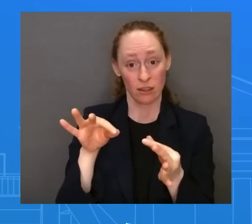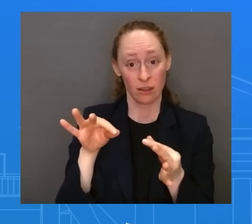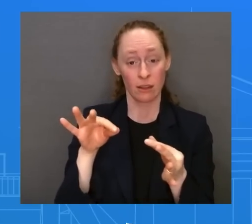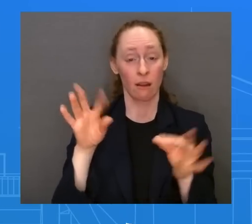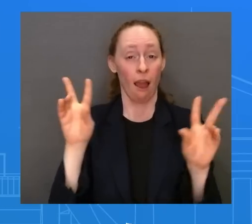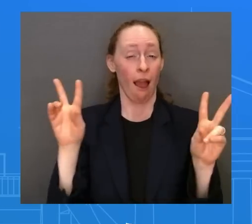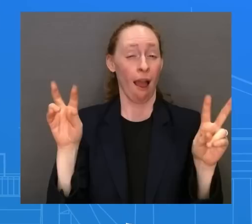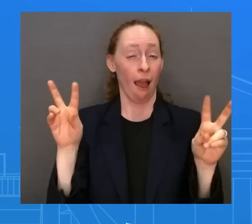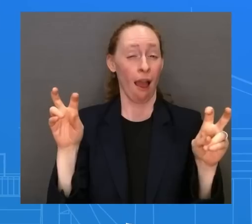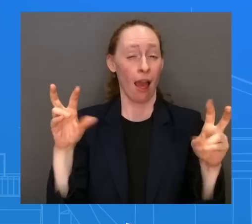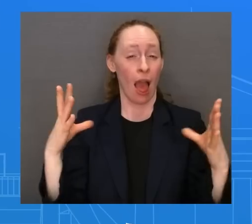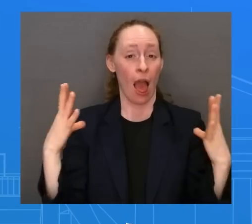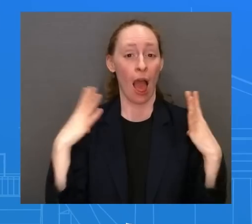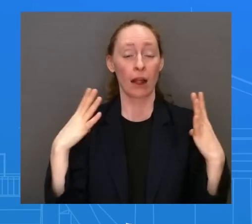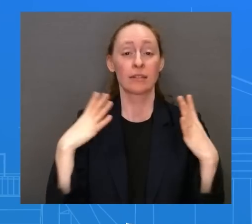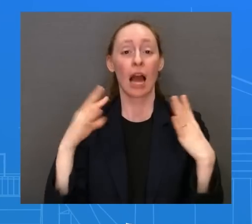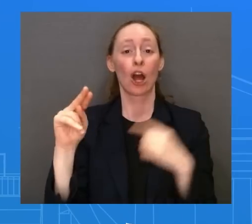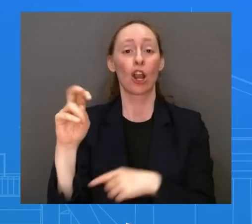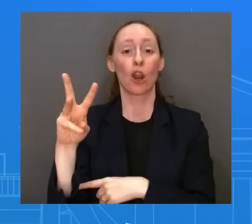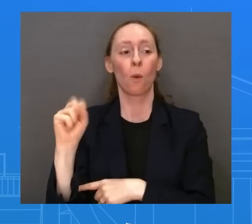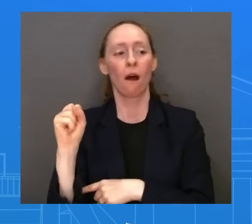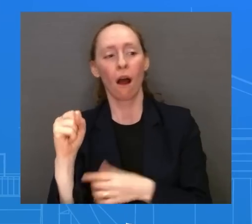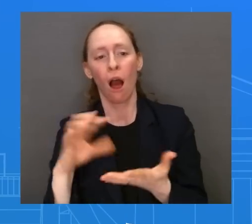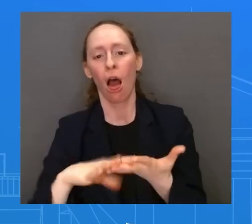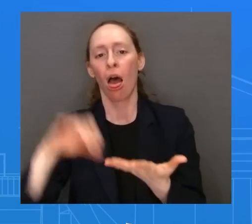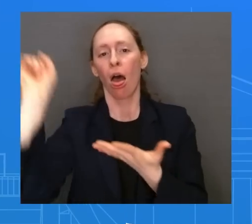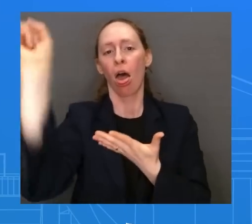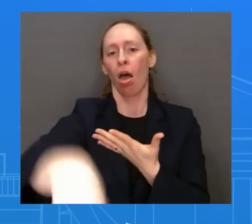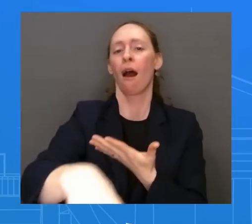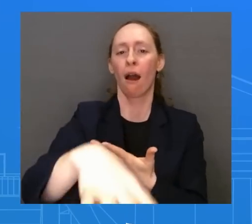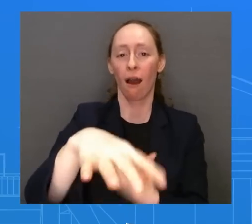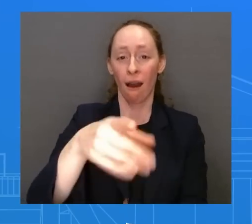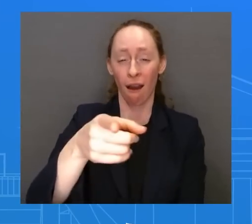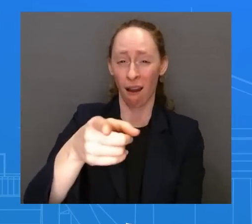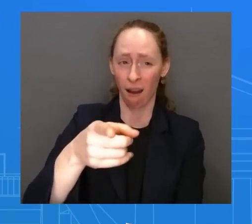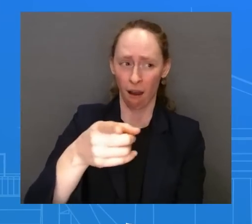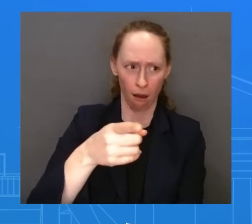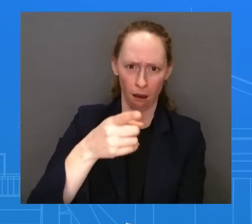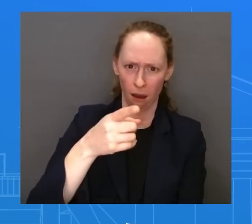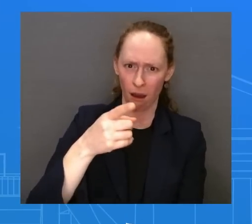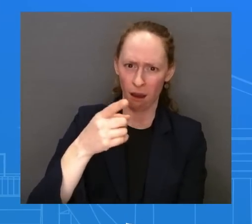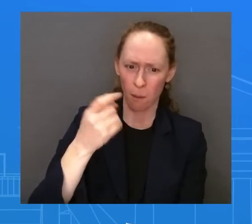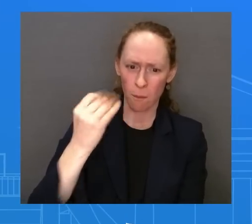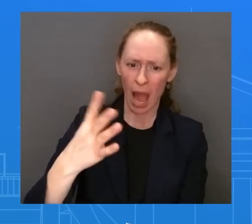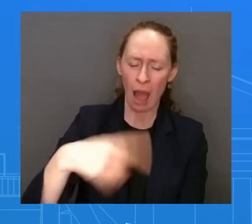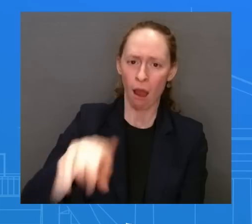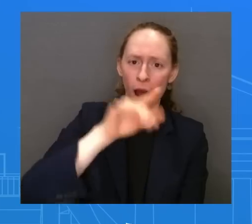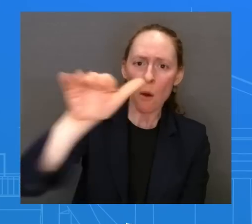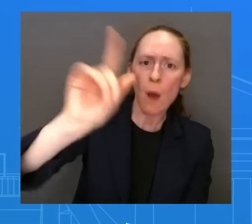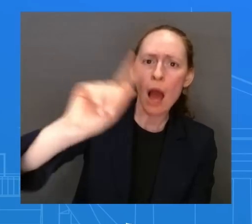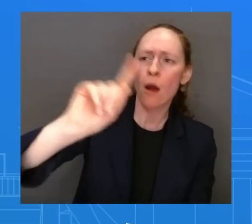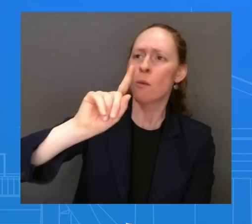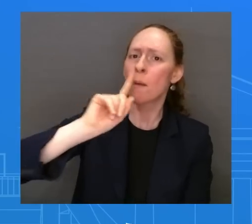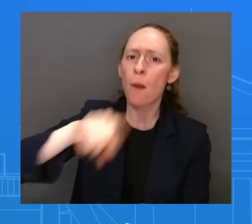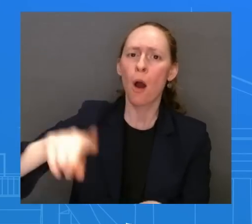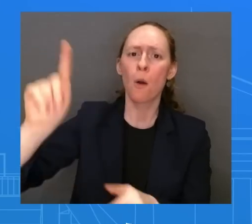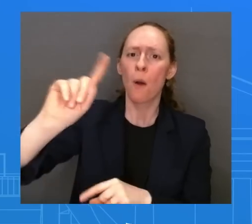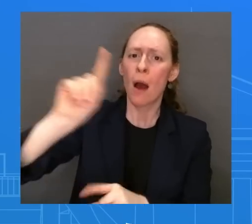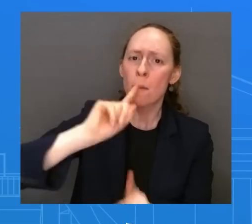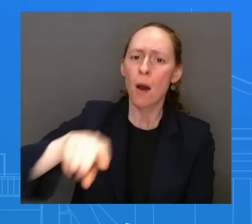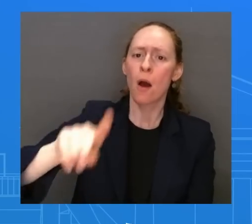Republicans and the broader public so why today and is this all we get and